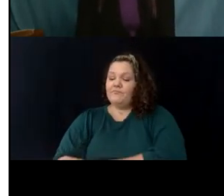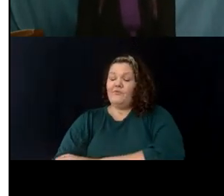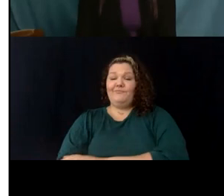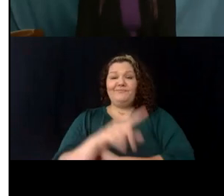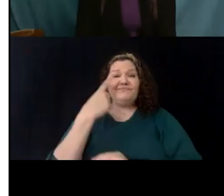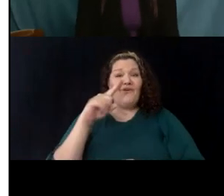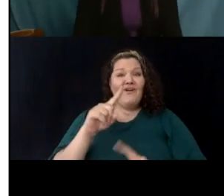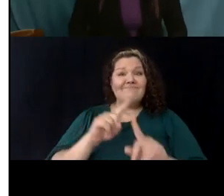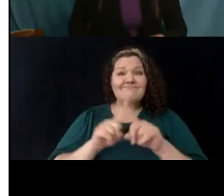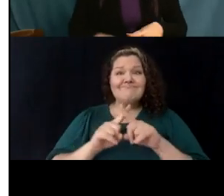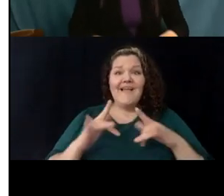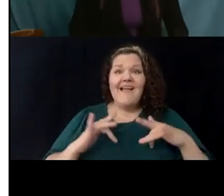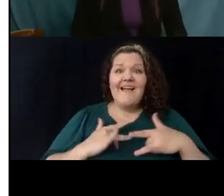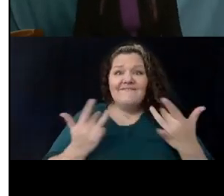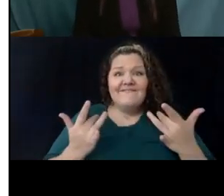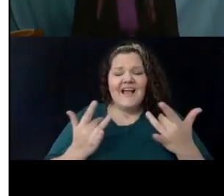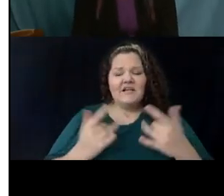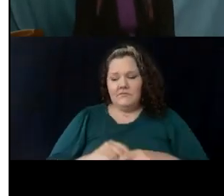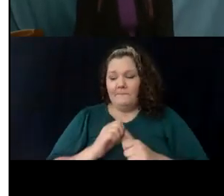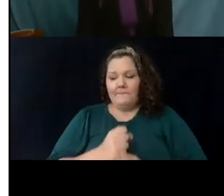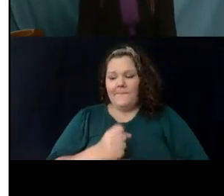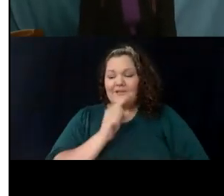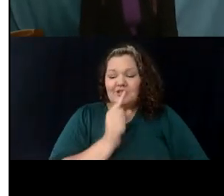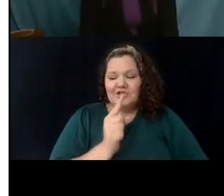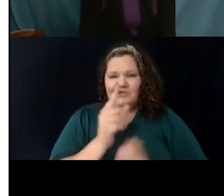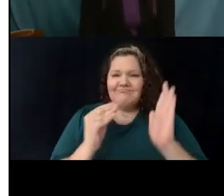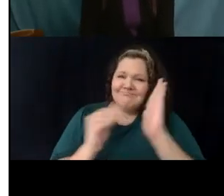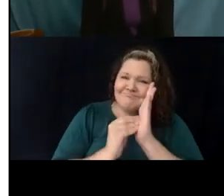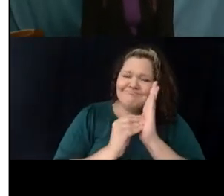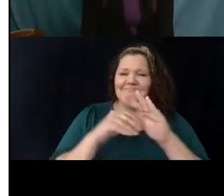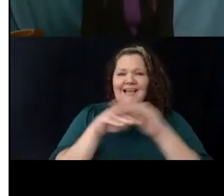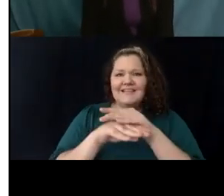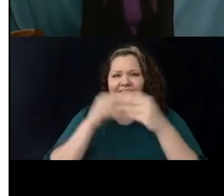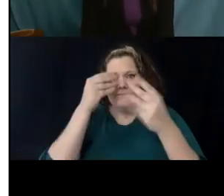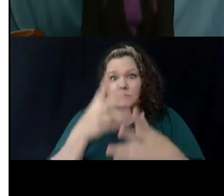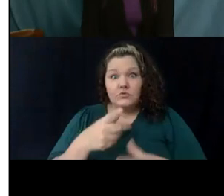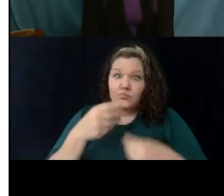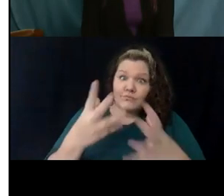you're targeting and how to target specific communities that may not know otherwise.